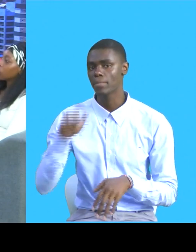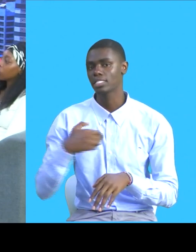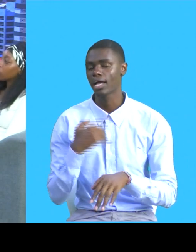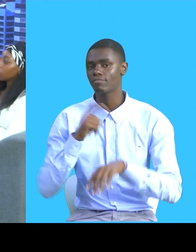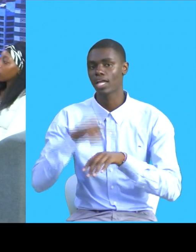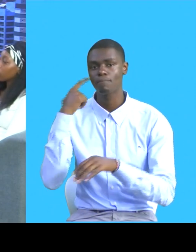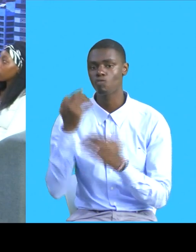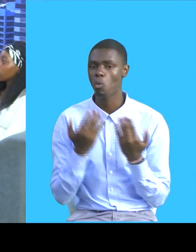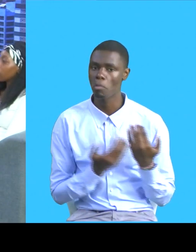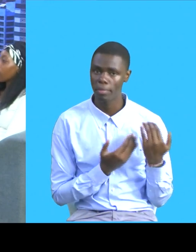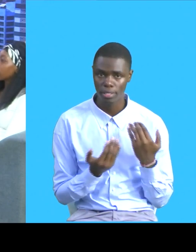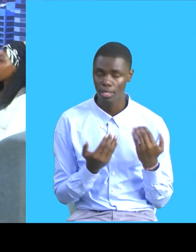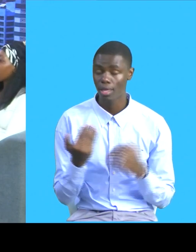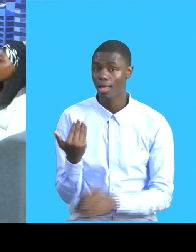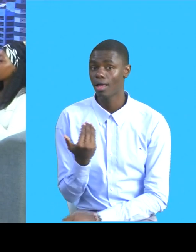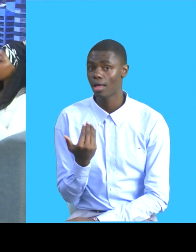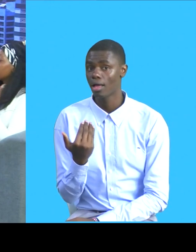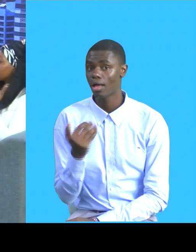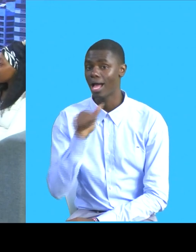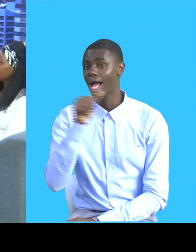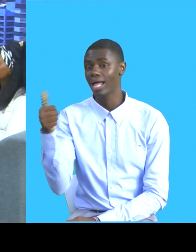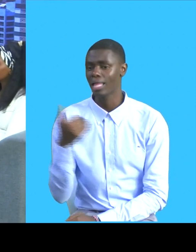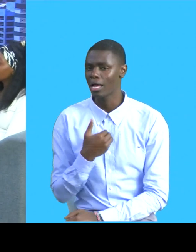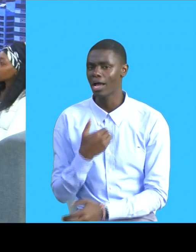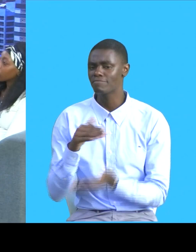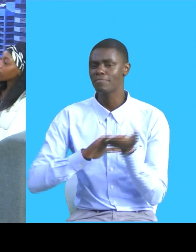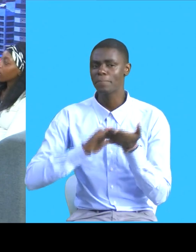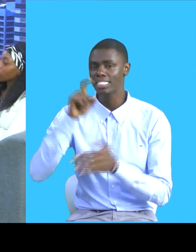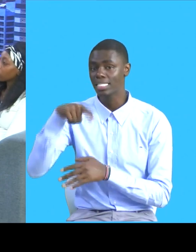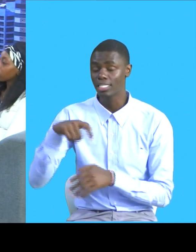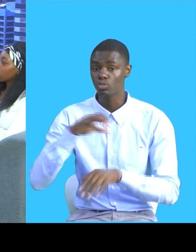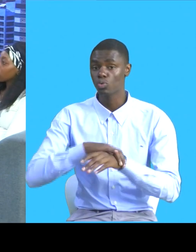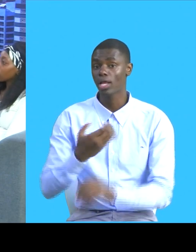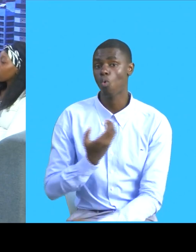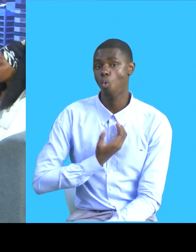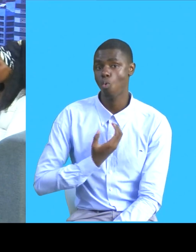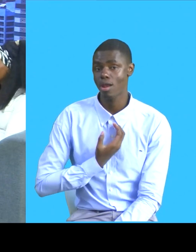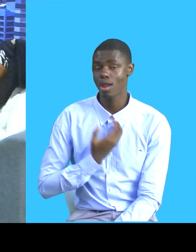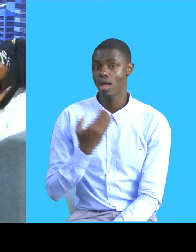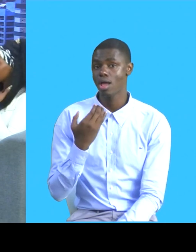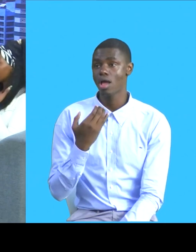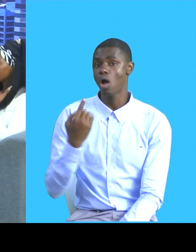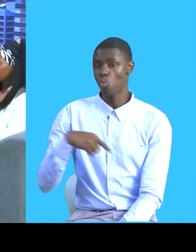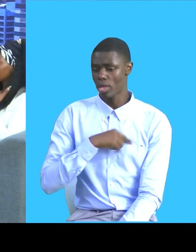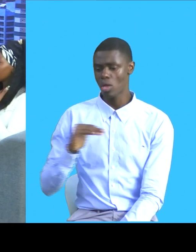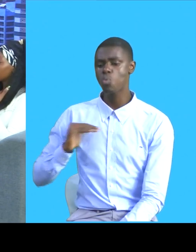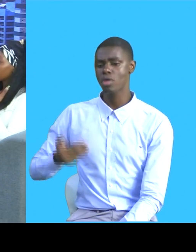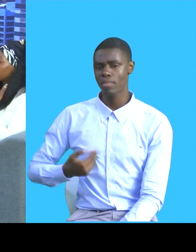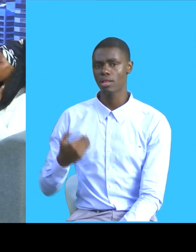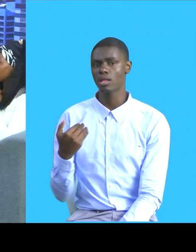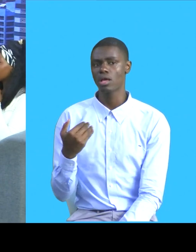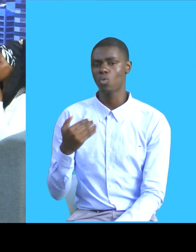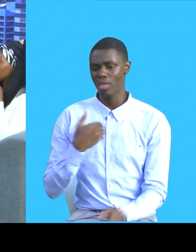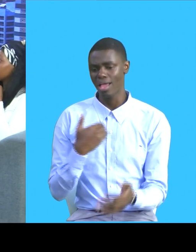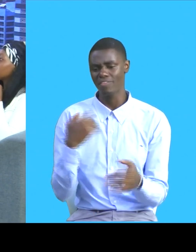who also have their basic needs also to get their own. We as women, we also go through